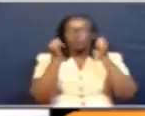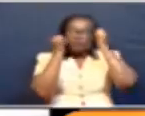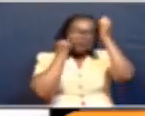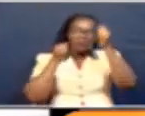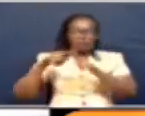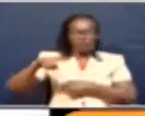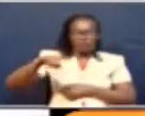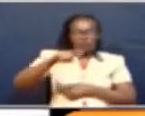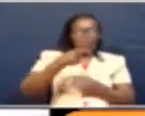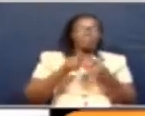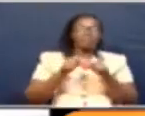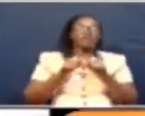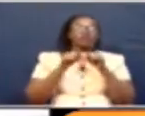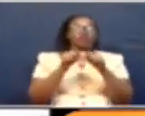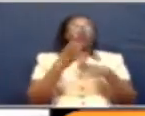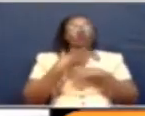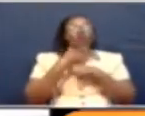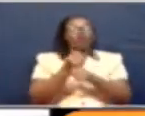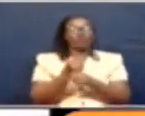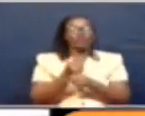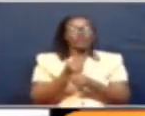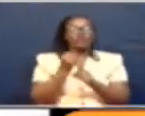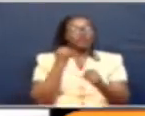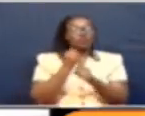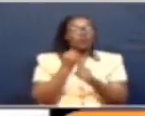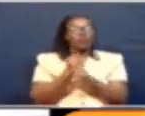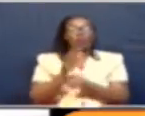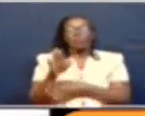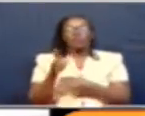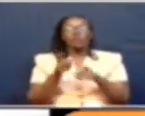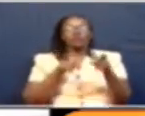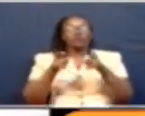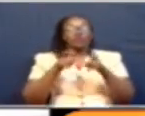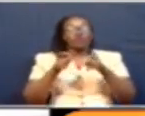it still remains confident in its efforts to contain the